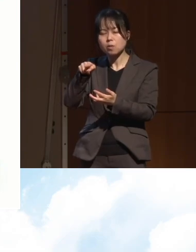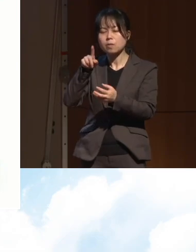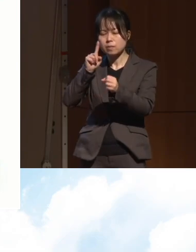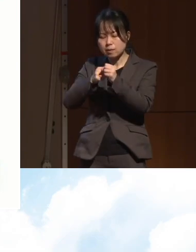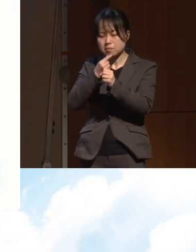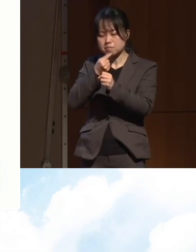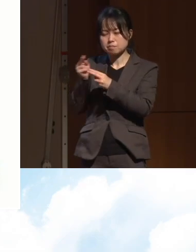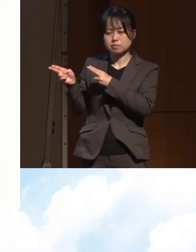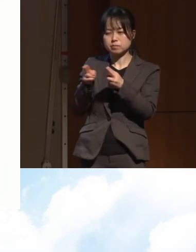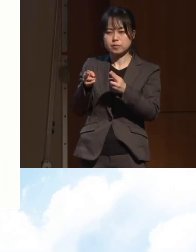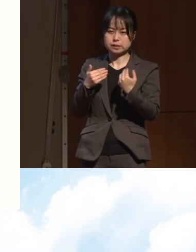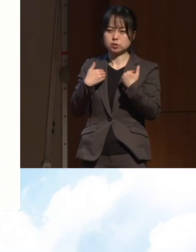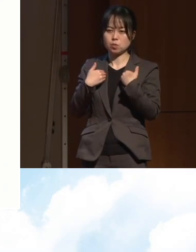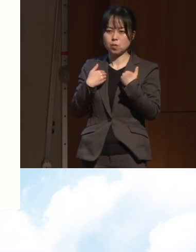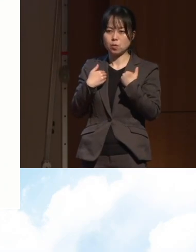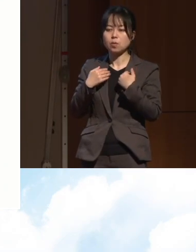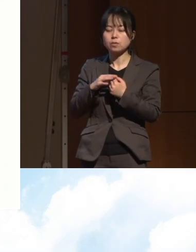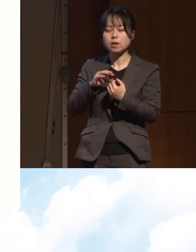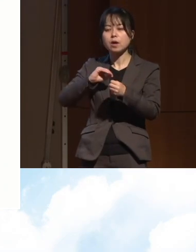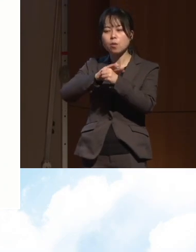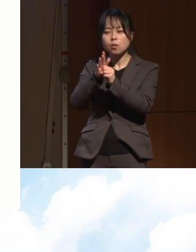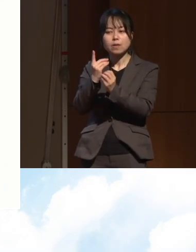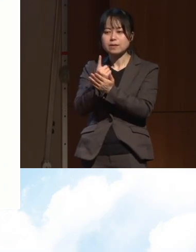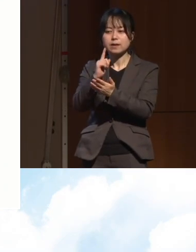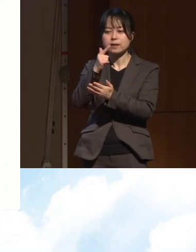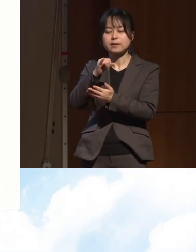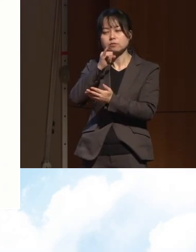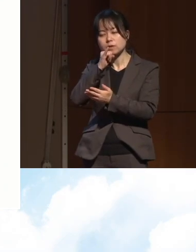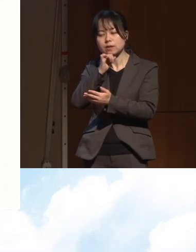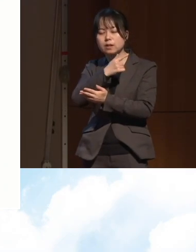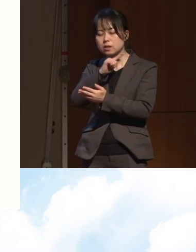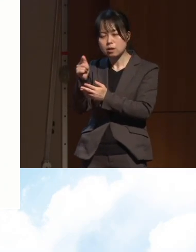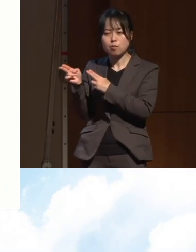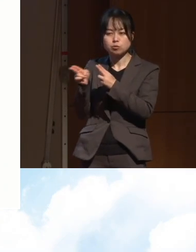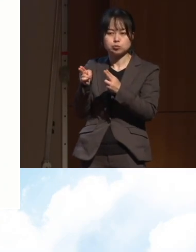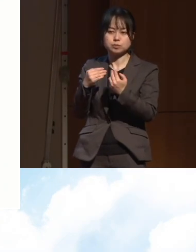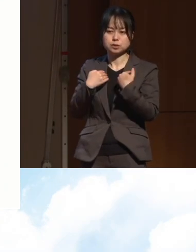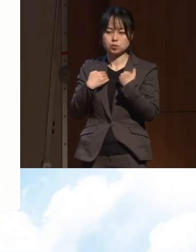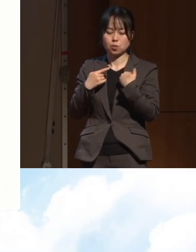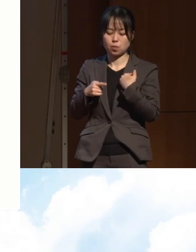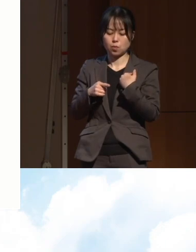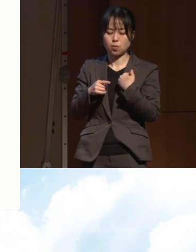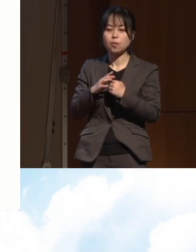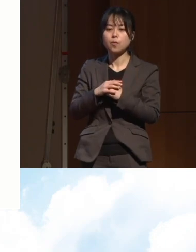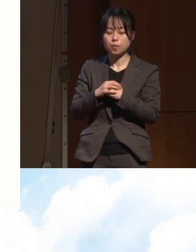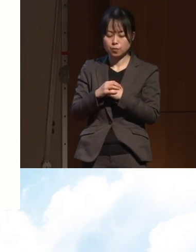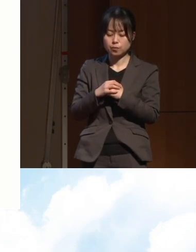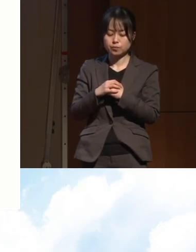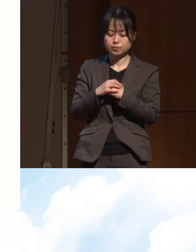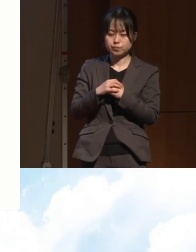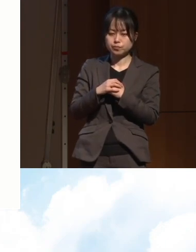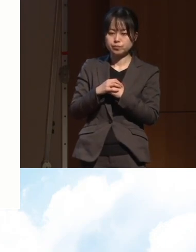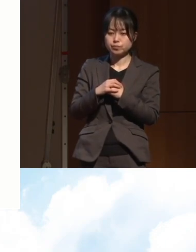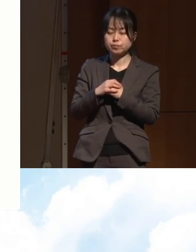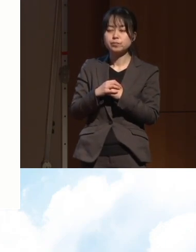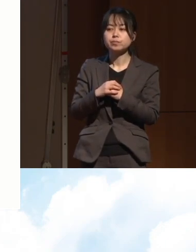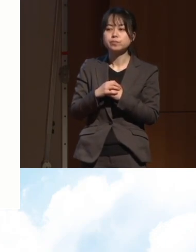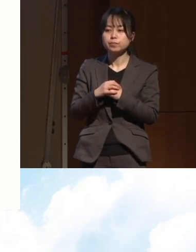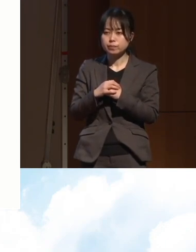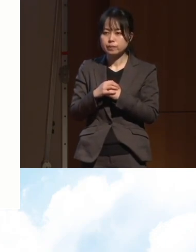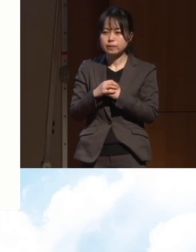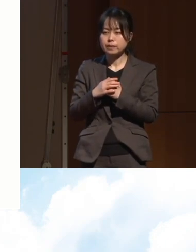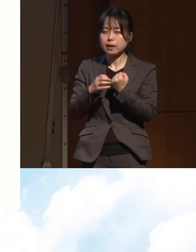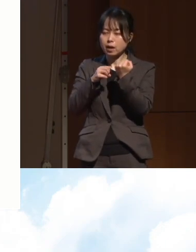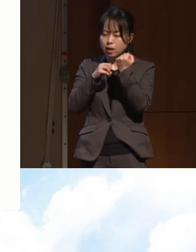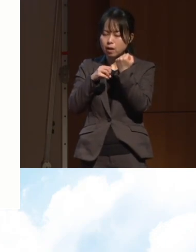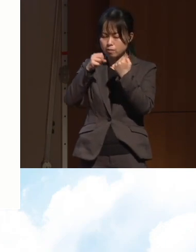where the prototype pathogen approach that Nancy described comes in handy. She